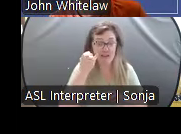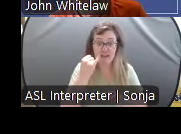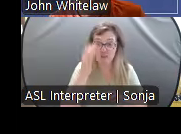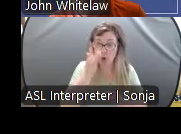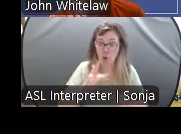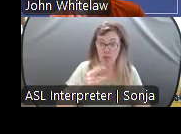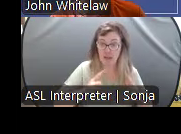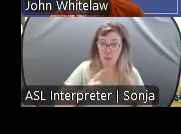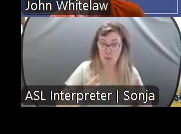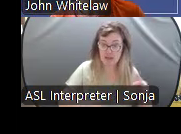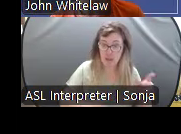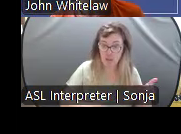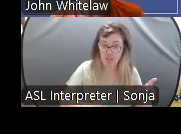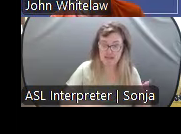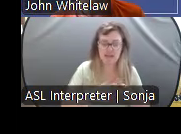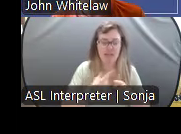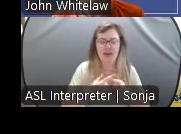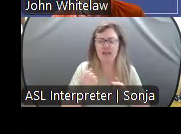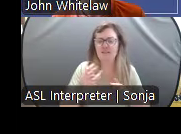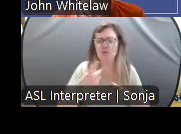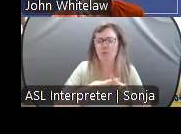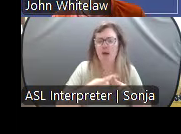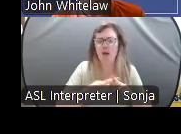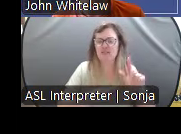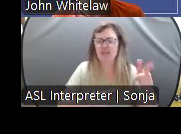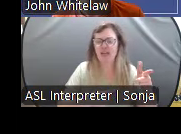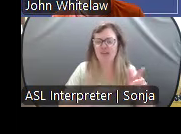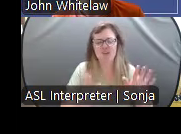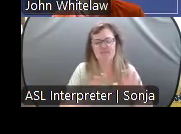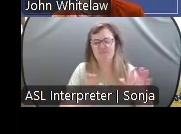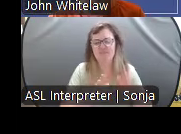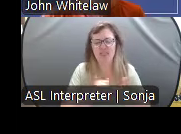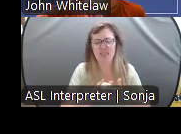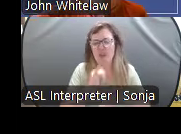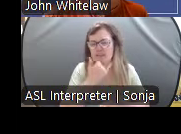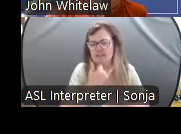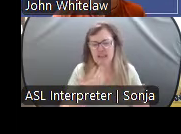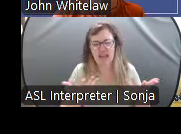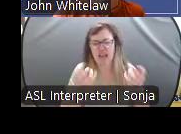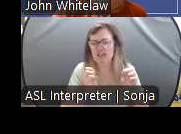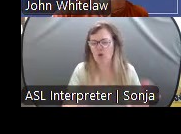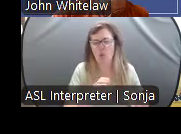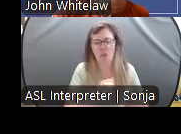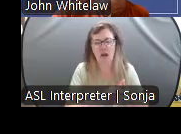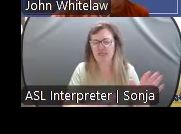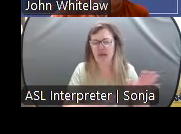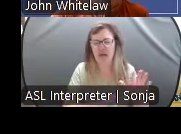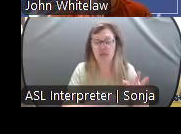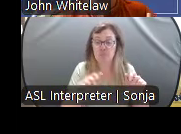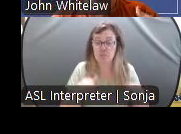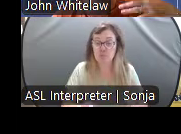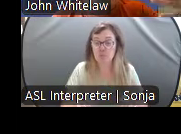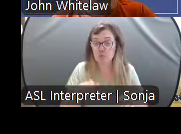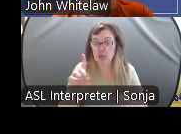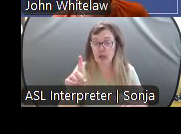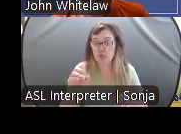early once and then a few months later you decide, oh, that was a mistake, I don't want to do that, you do get a do-over. if